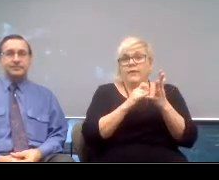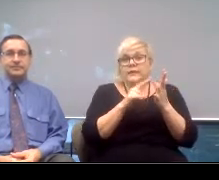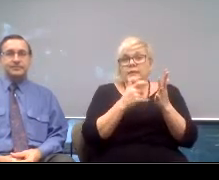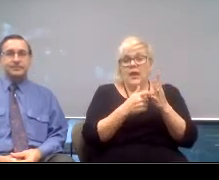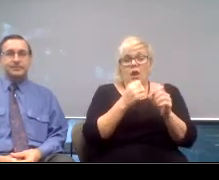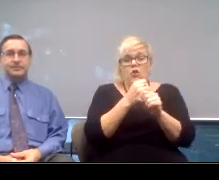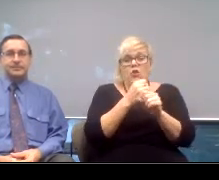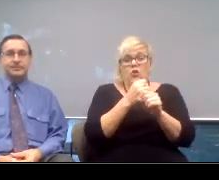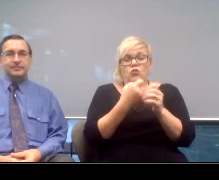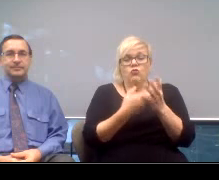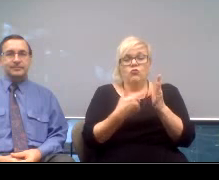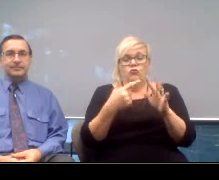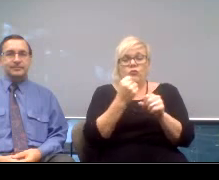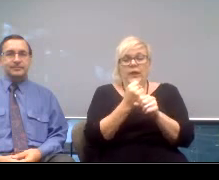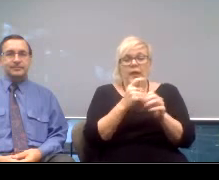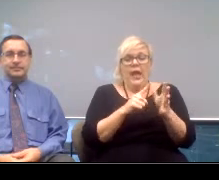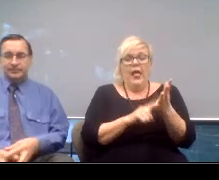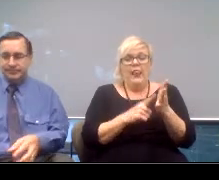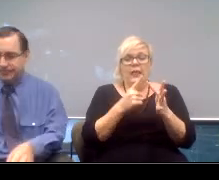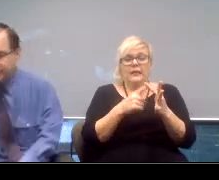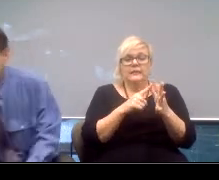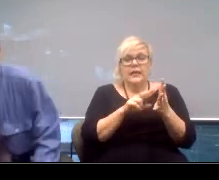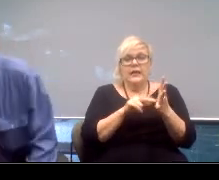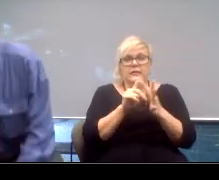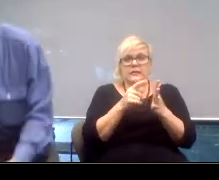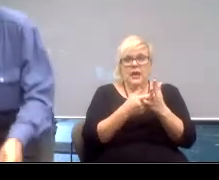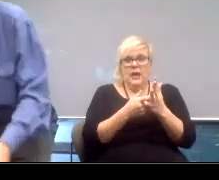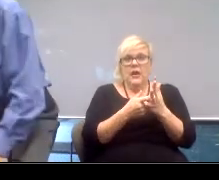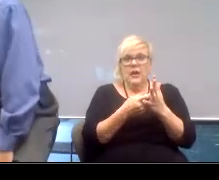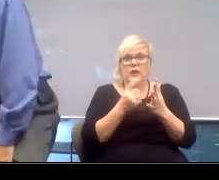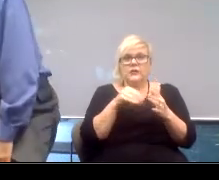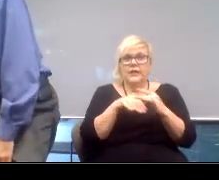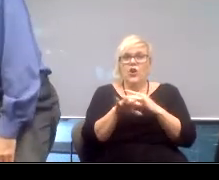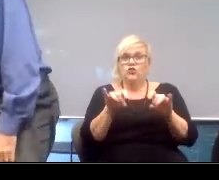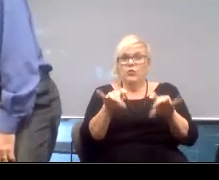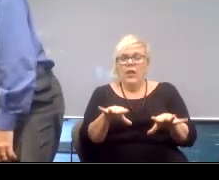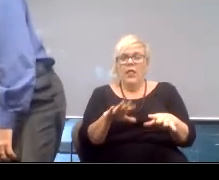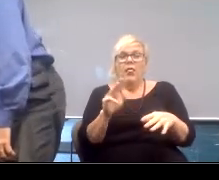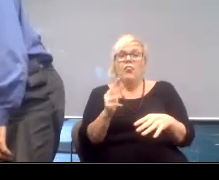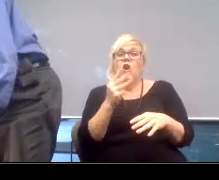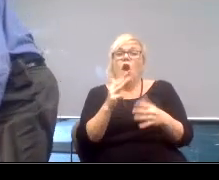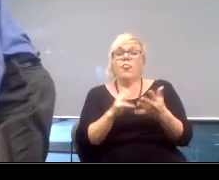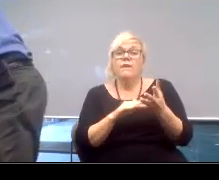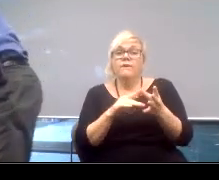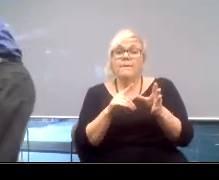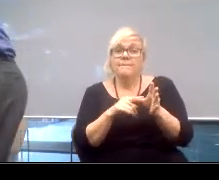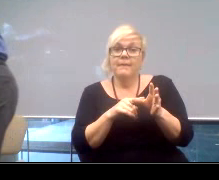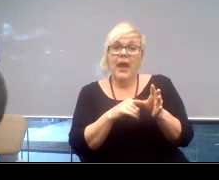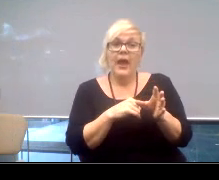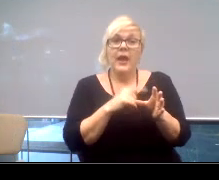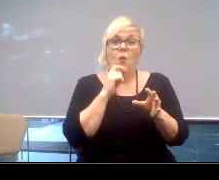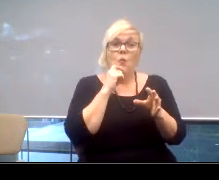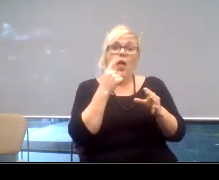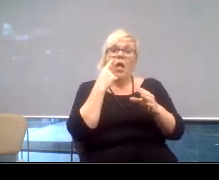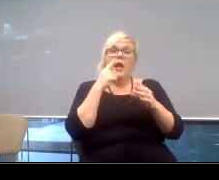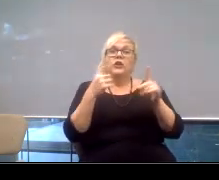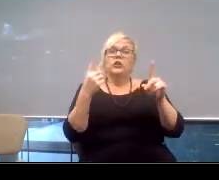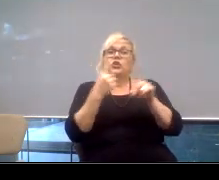who's currently in Australia on a Fulbright scholarship. On the 9th of May, we're going to be looking at the